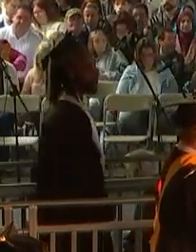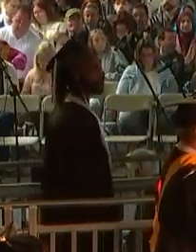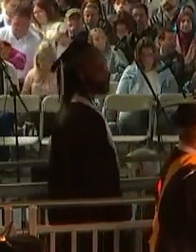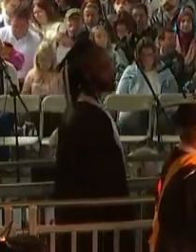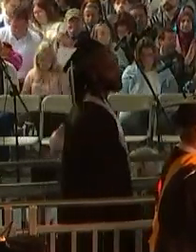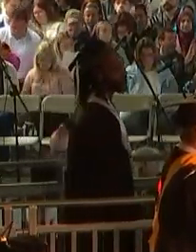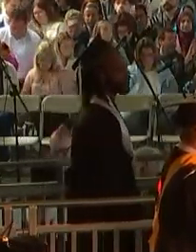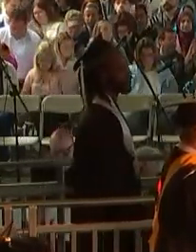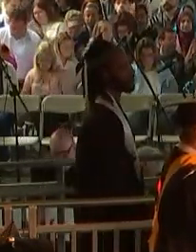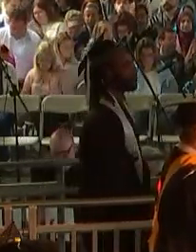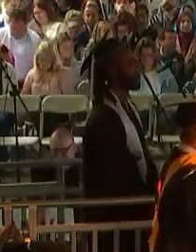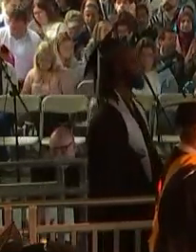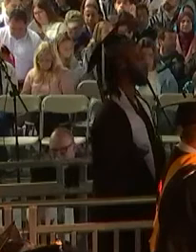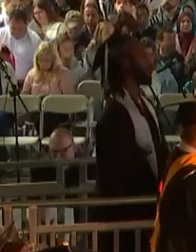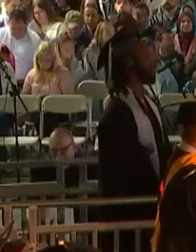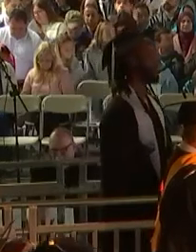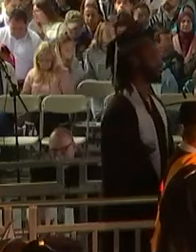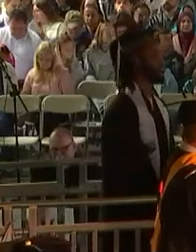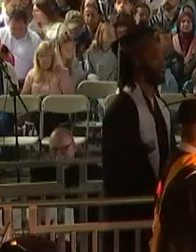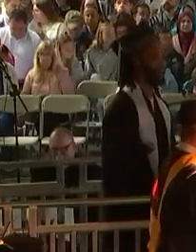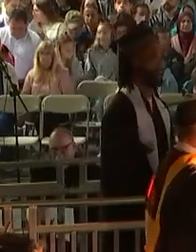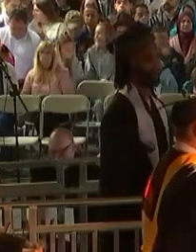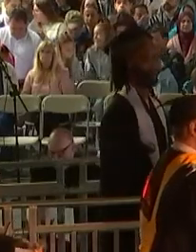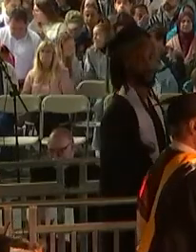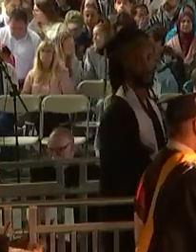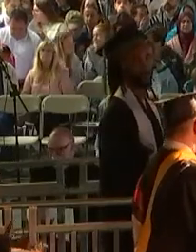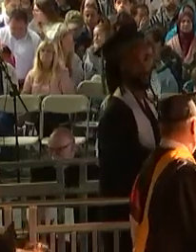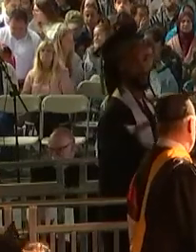Natasha Alana Garcia, cum laude.